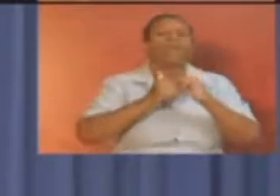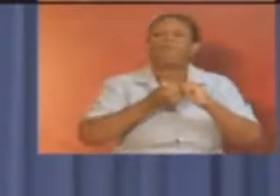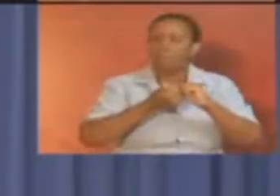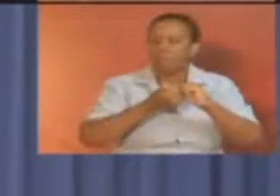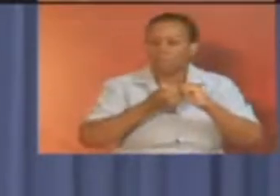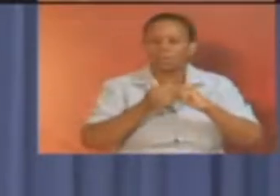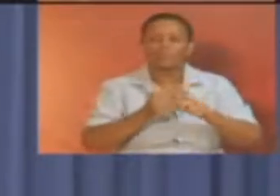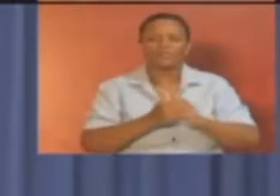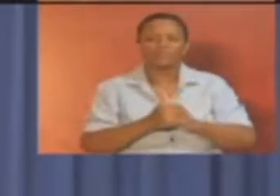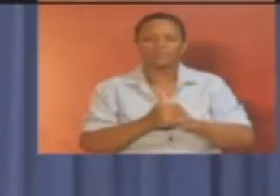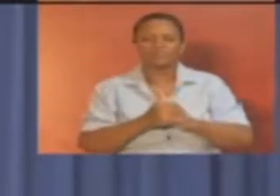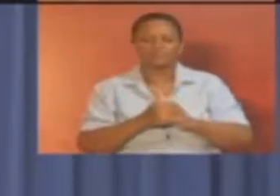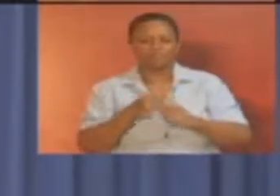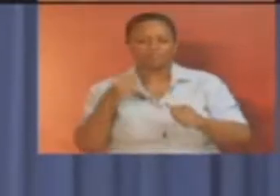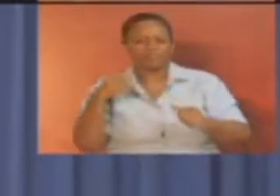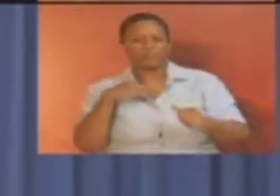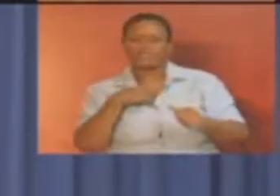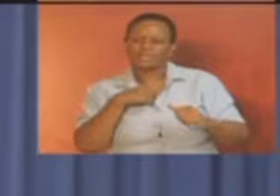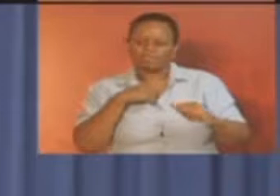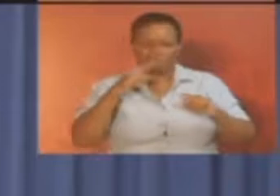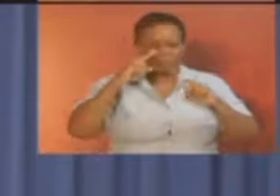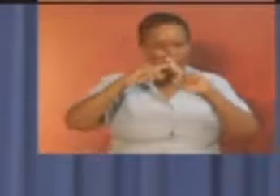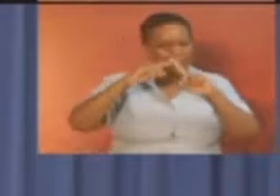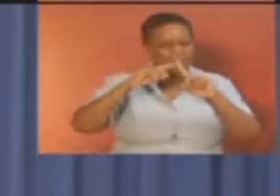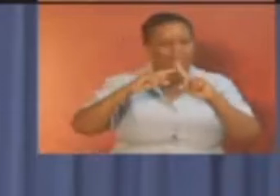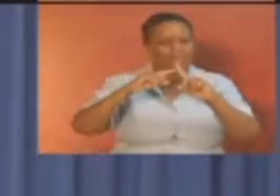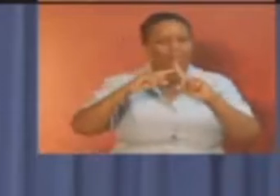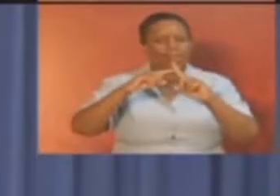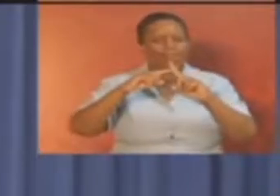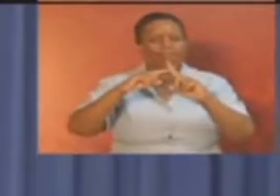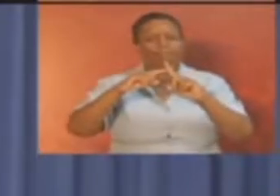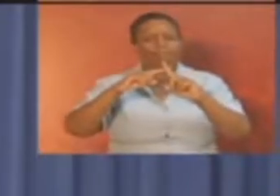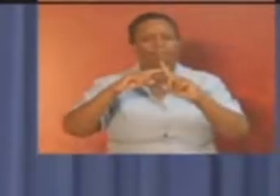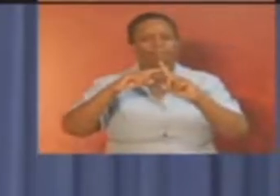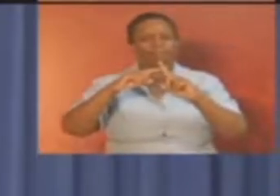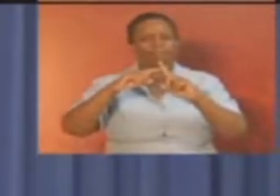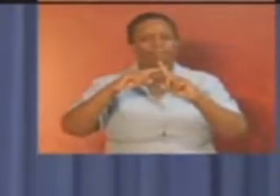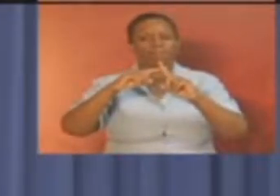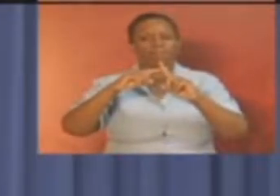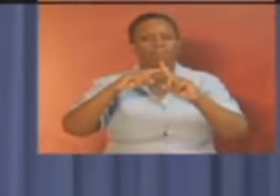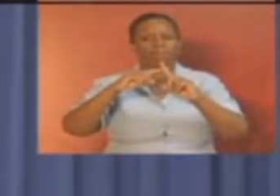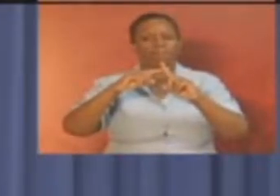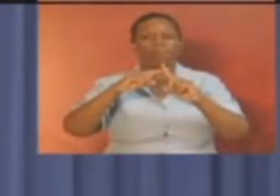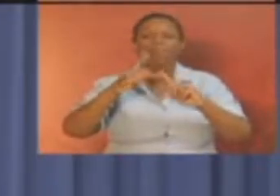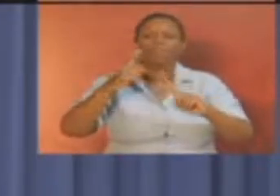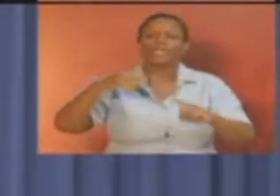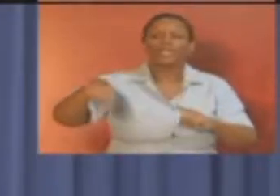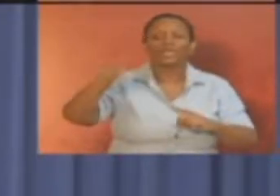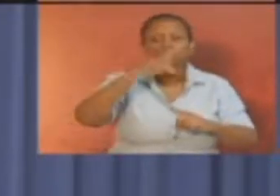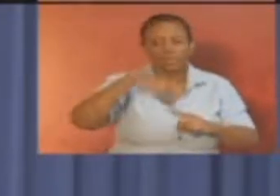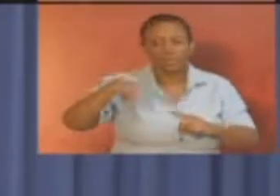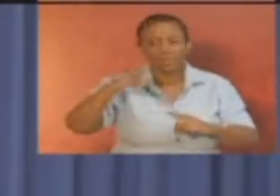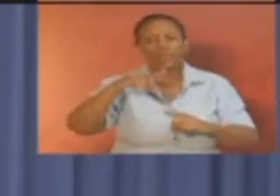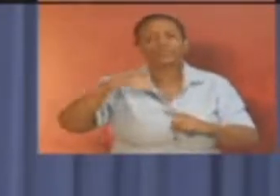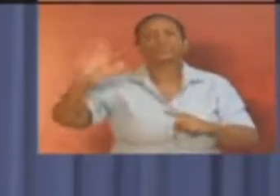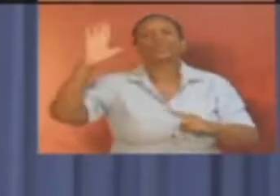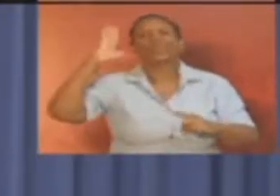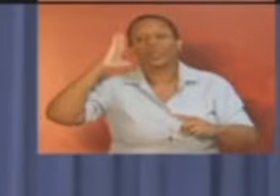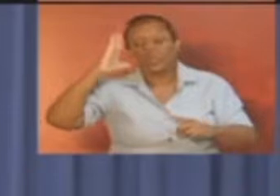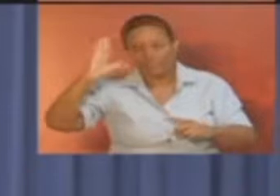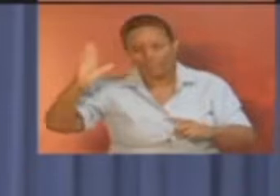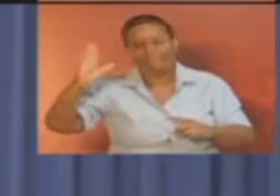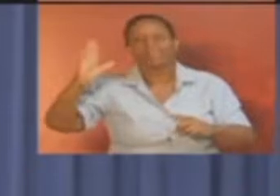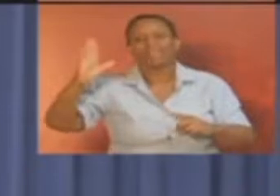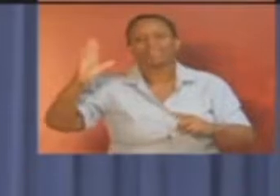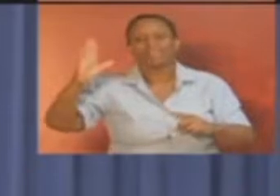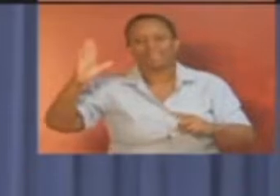an optimist, that we will have the kind of response that is required, that this kind of intervention